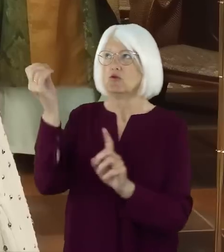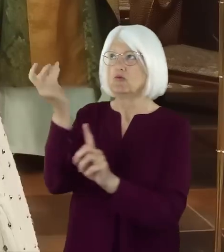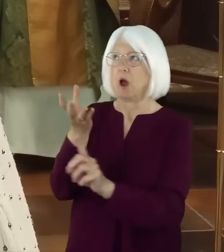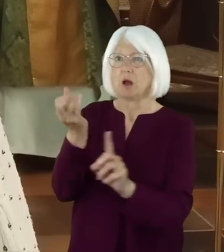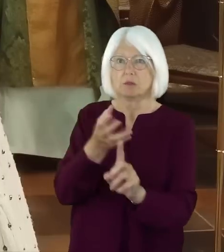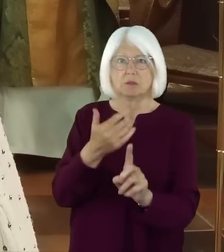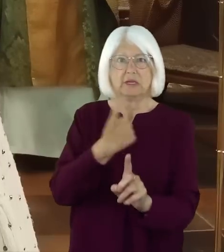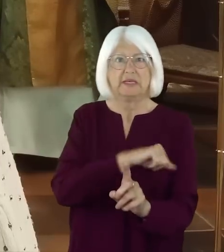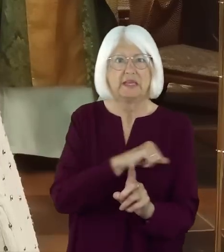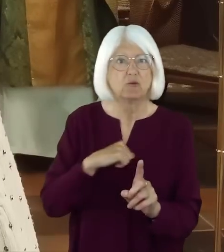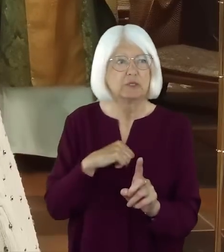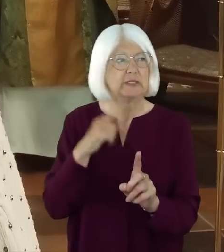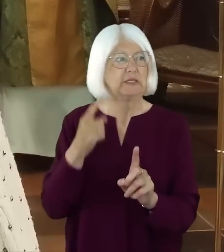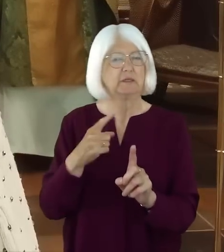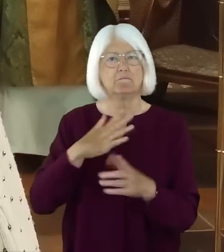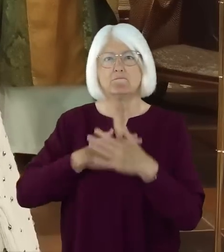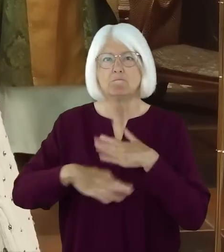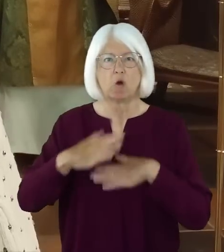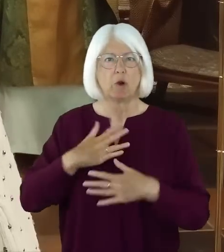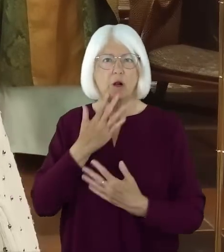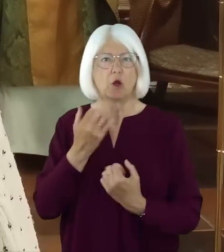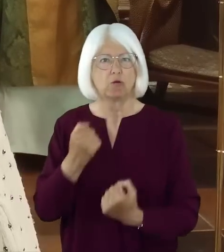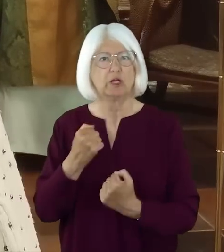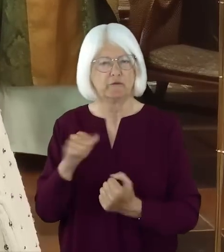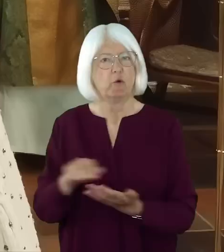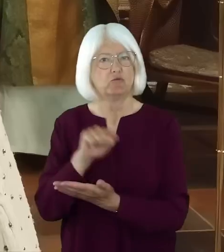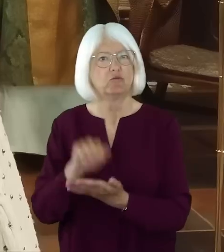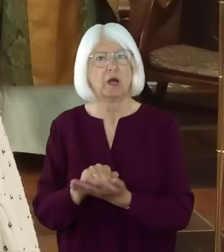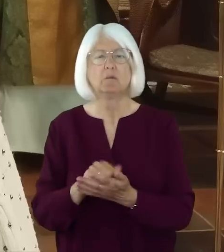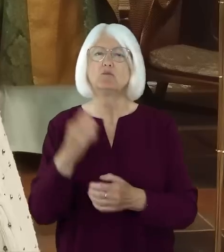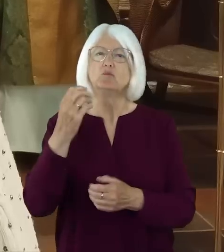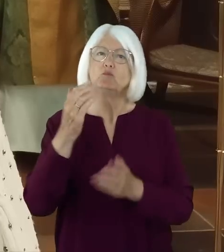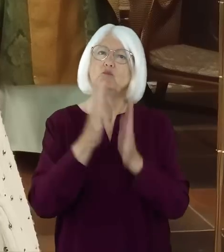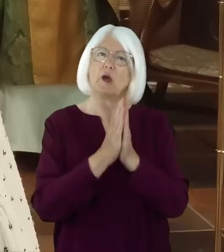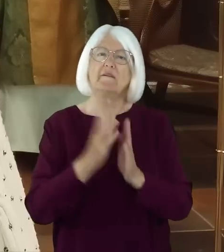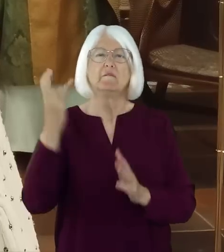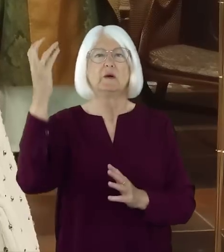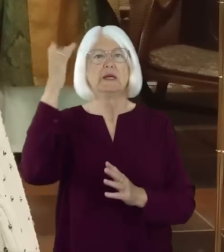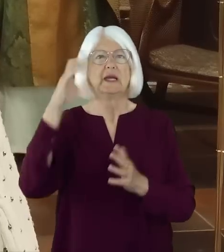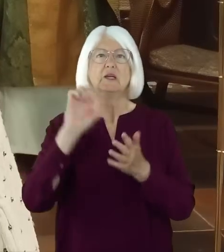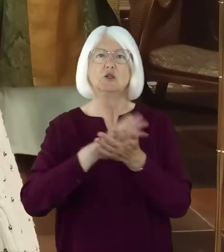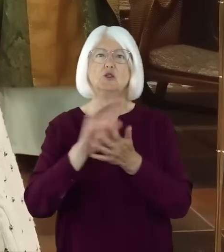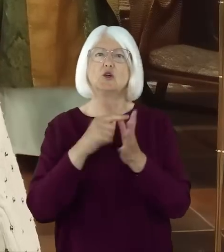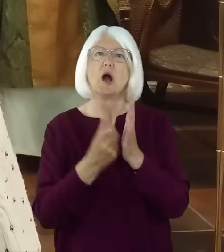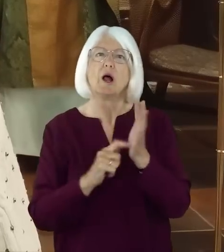and the moral courage to do what is right. We pray for King Charles and our Parliament.